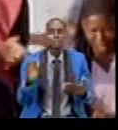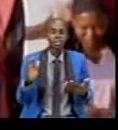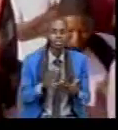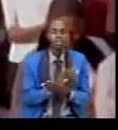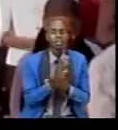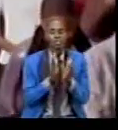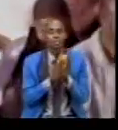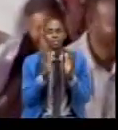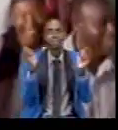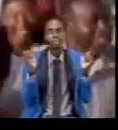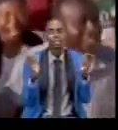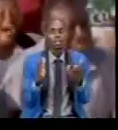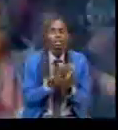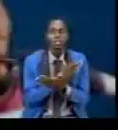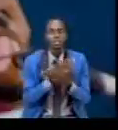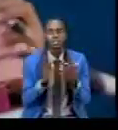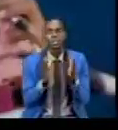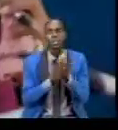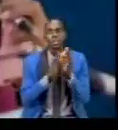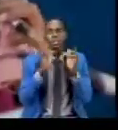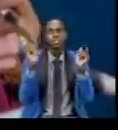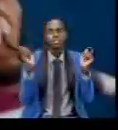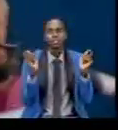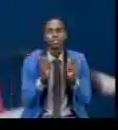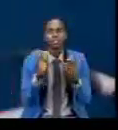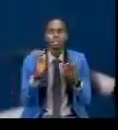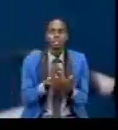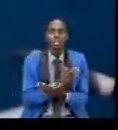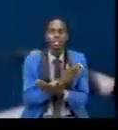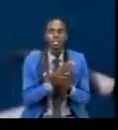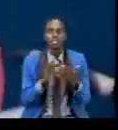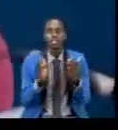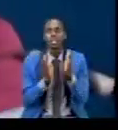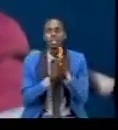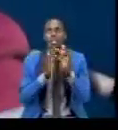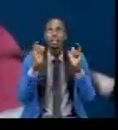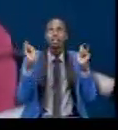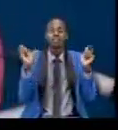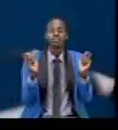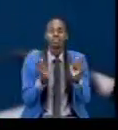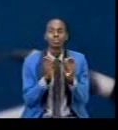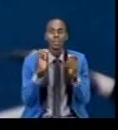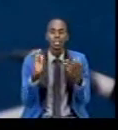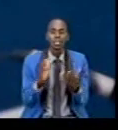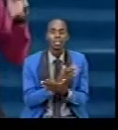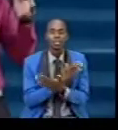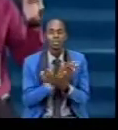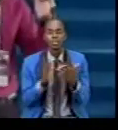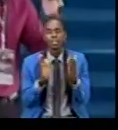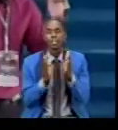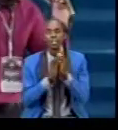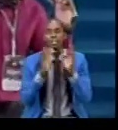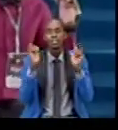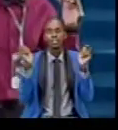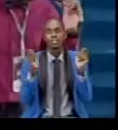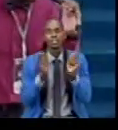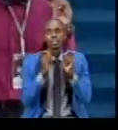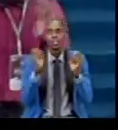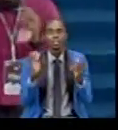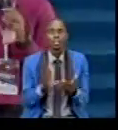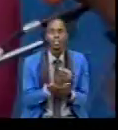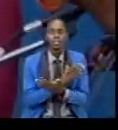Hallelujah. Shout hallelujah. Hallelujah. I said sing hallelujah. In Dubai, shout hallelujah. Hallelujah. Kenya, sing